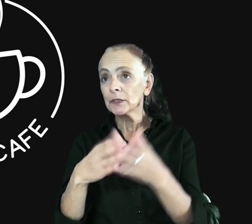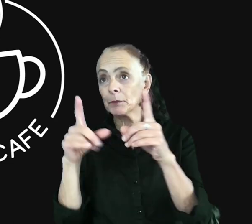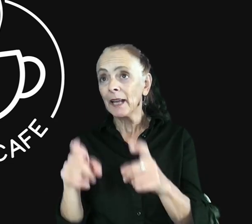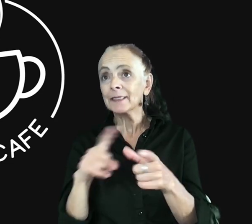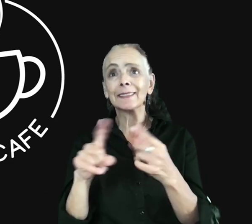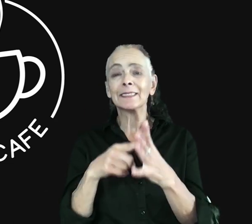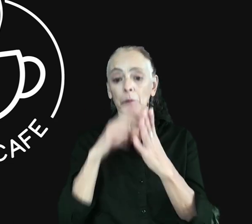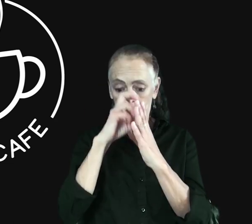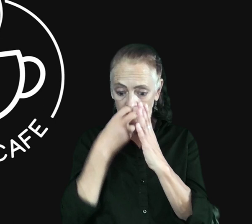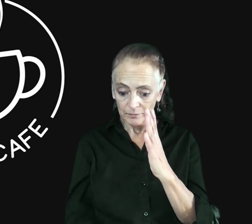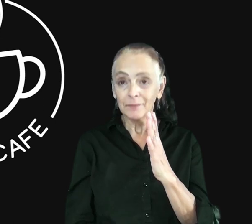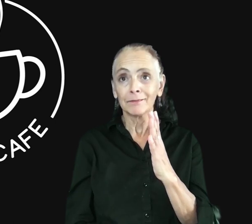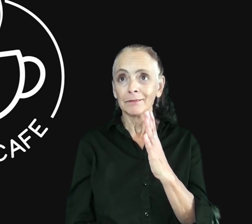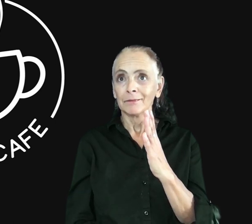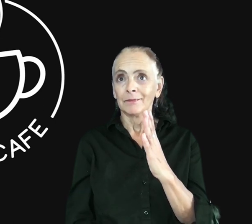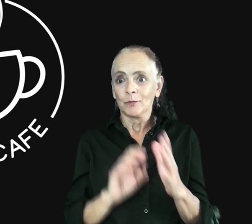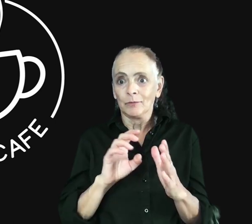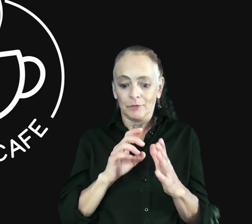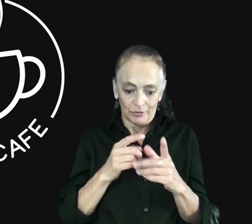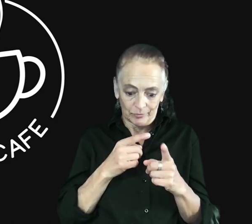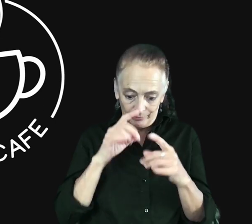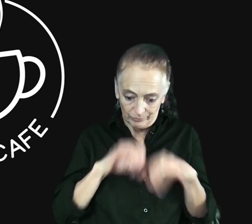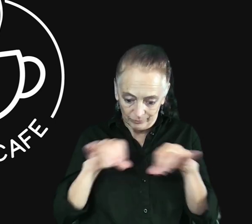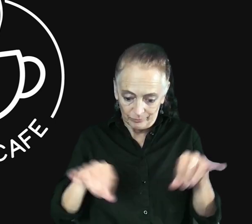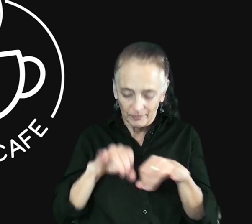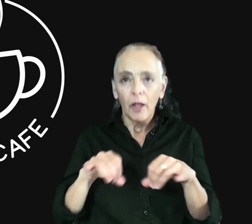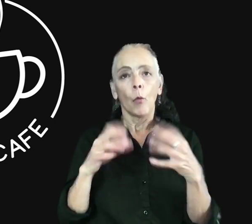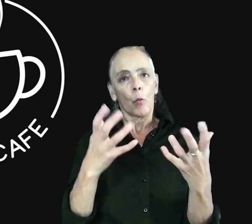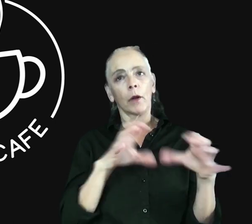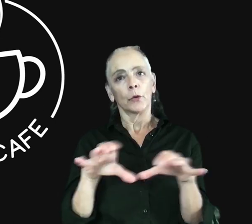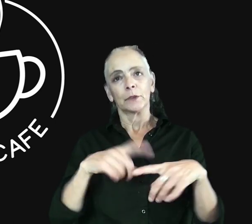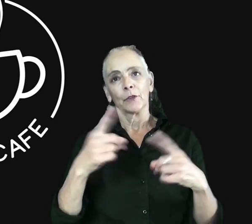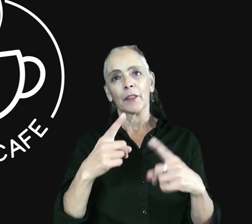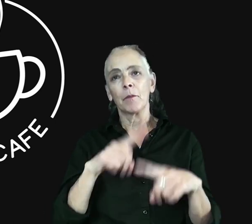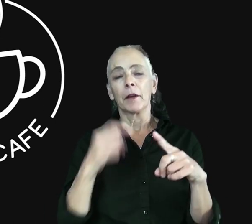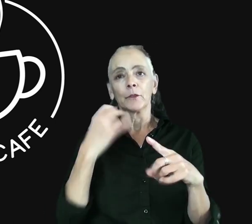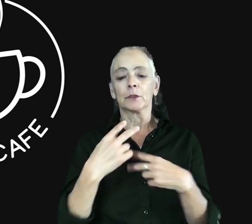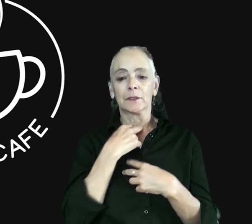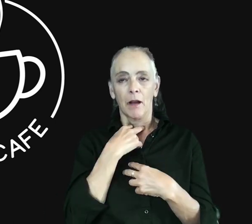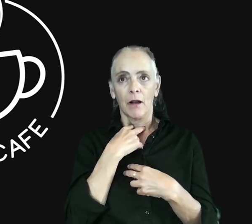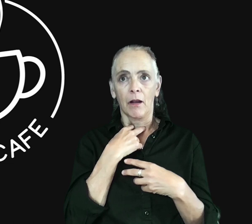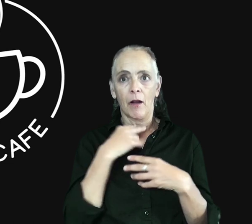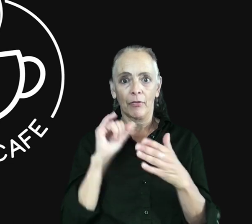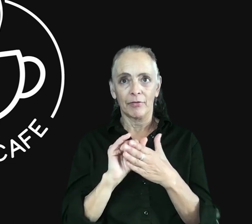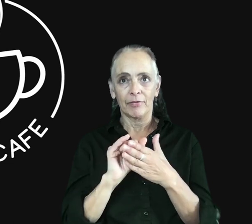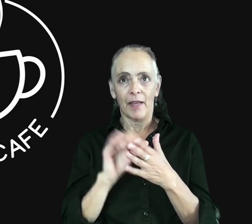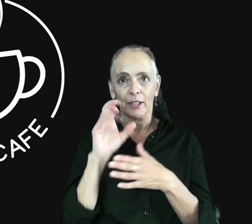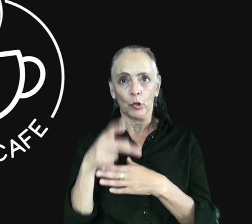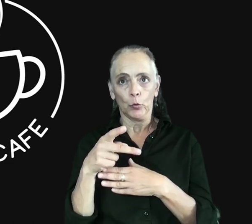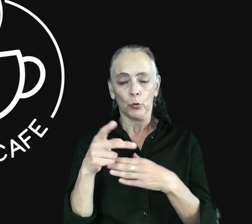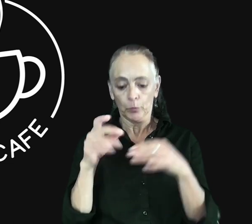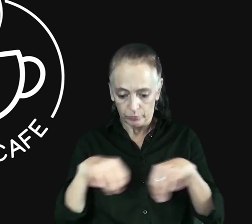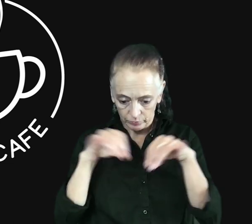ourselves from that group you know uh you're all telling yeah of course you want to do it differently but sometimes when you're when you are stuck uh on on that loop it can get